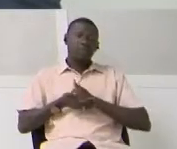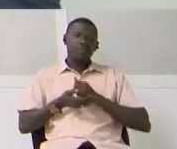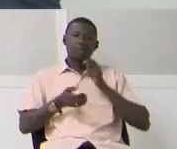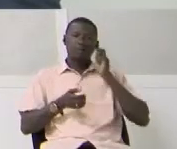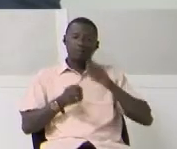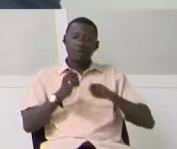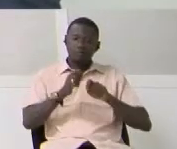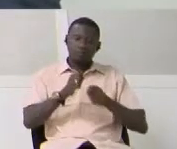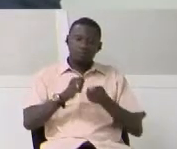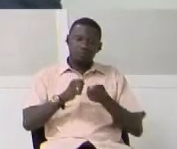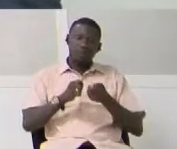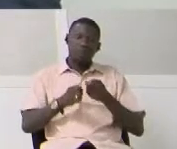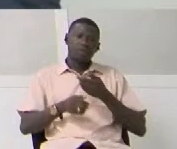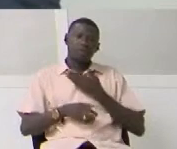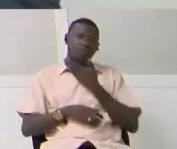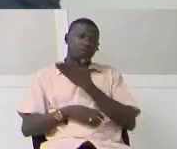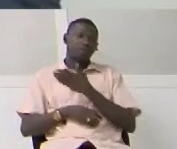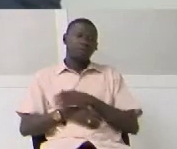ba gis la Dakar.